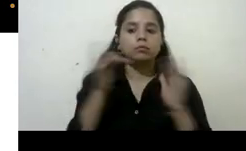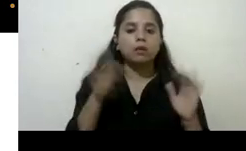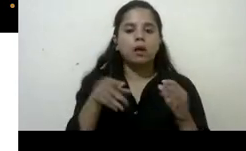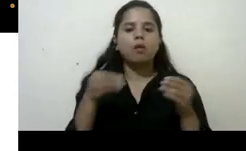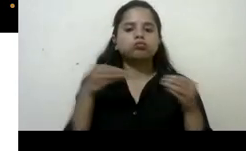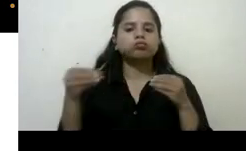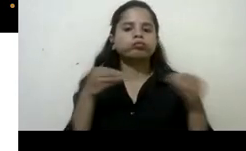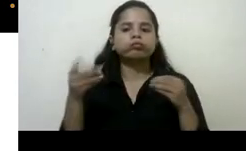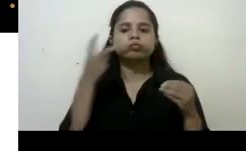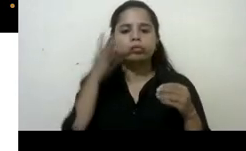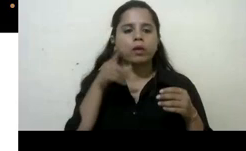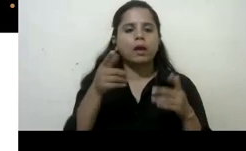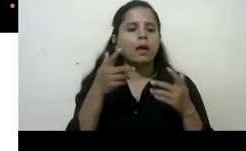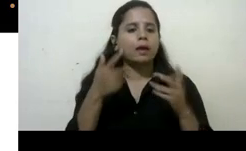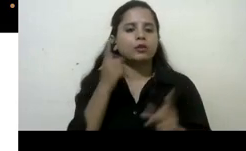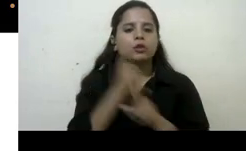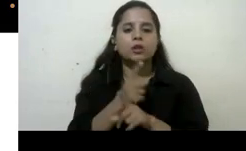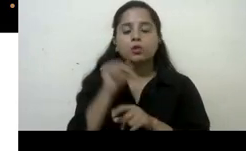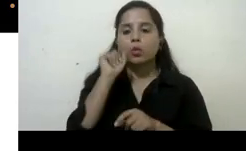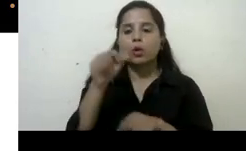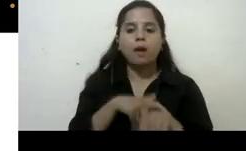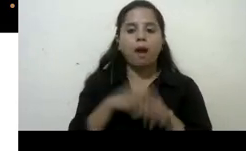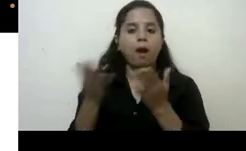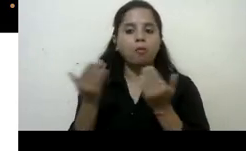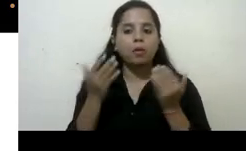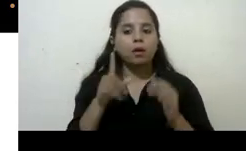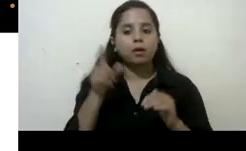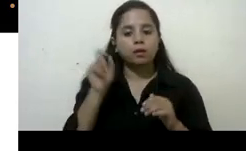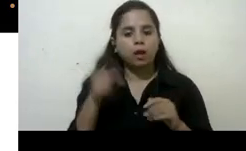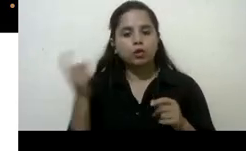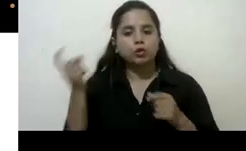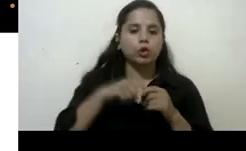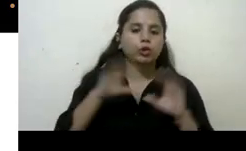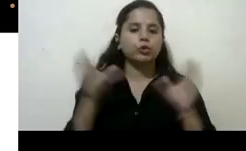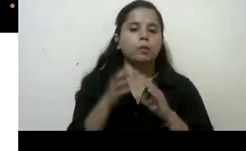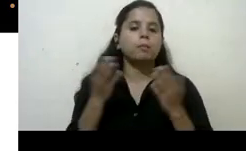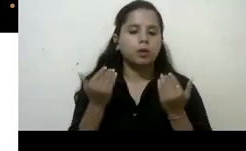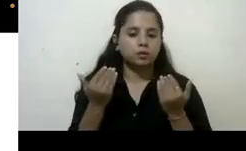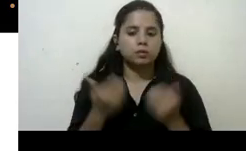flexible, and the teachers, according to the availability of their time, can join these groups.